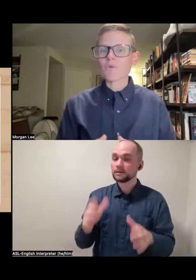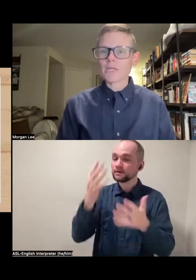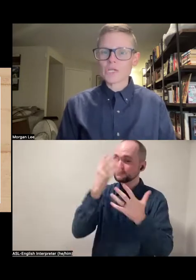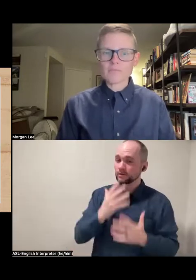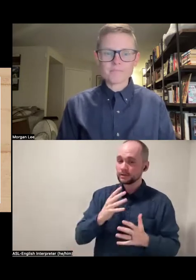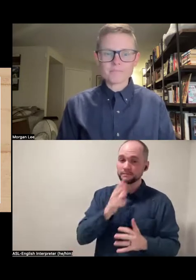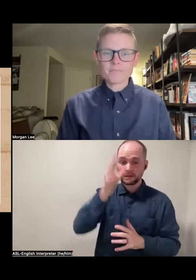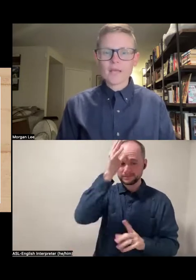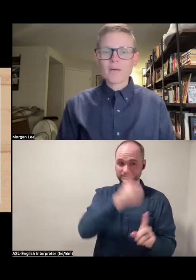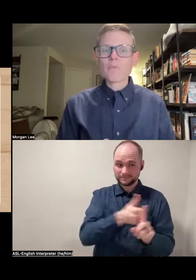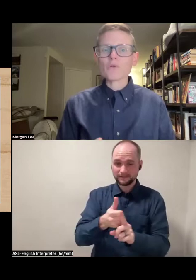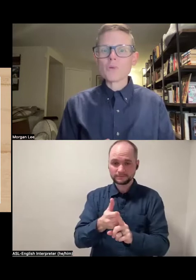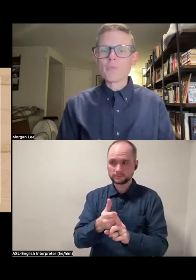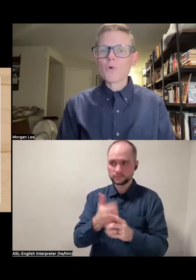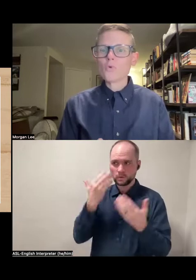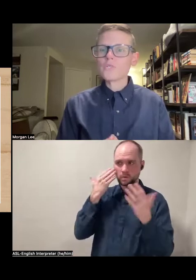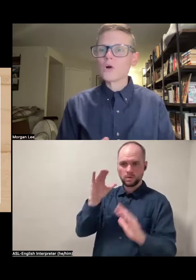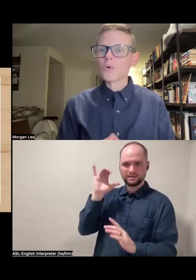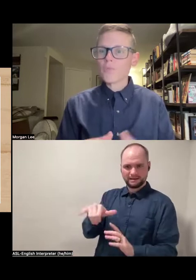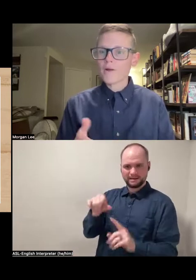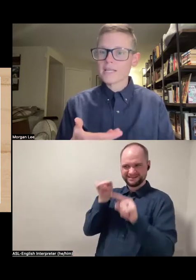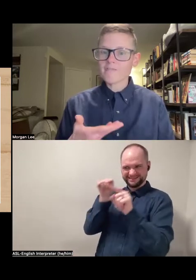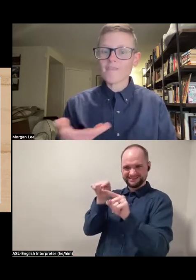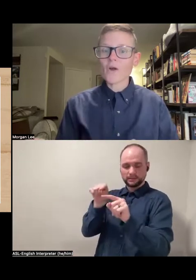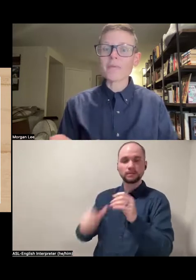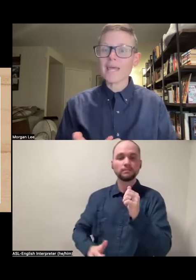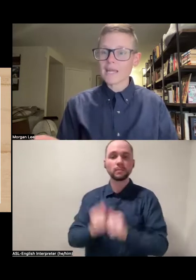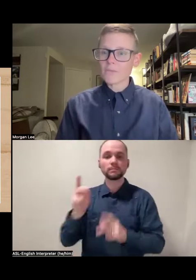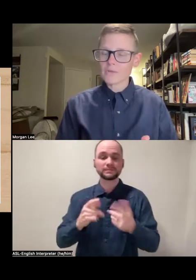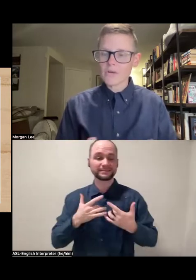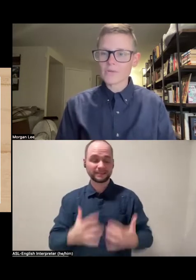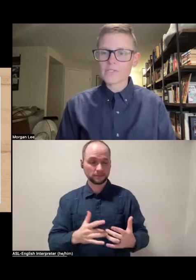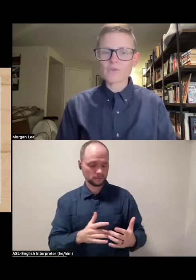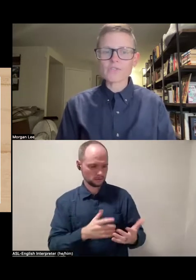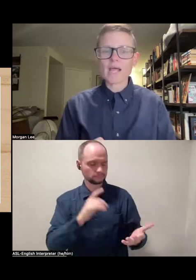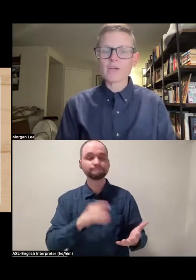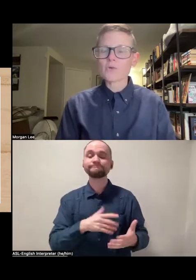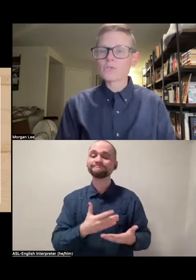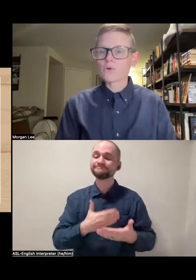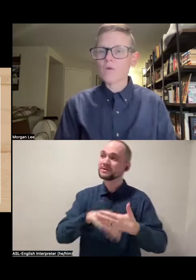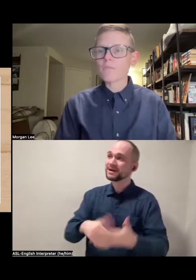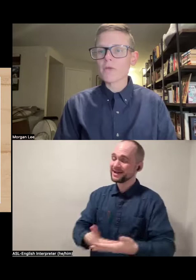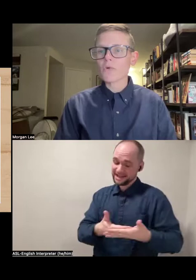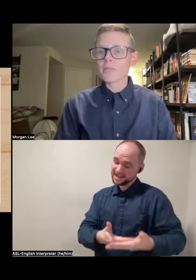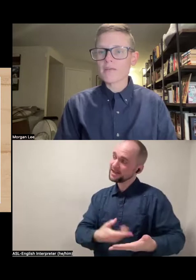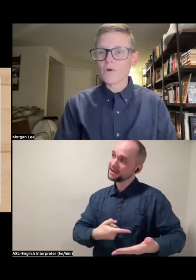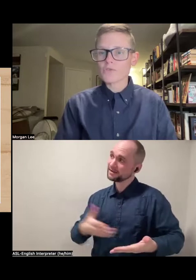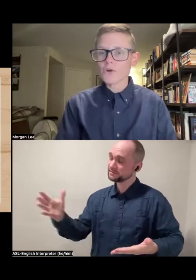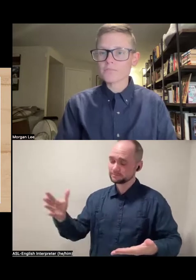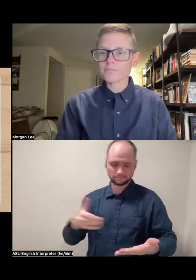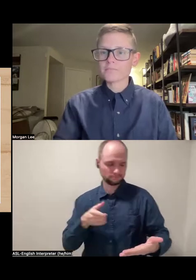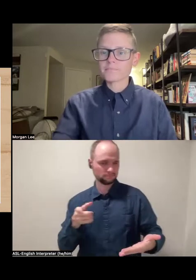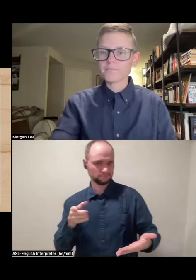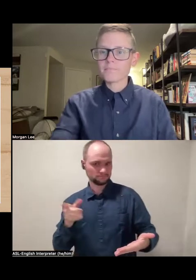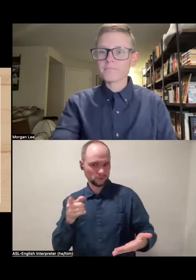that information. Most people who deal with parents at the very beginning when their child is first diagnosed are not familiar with deaf